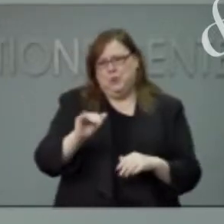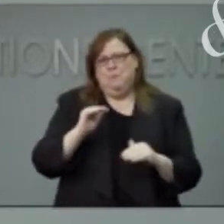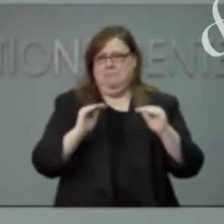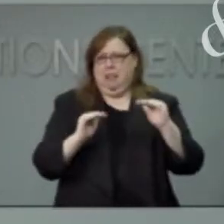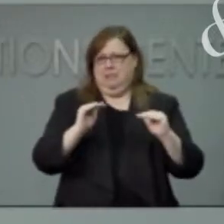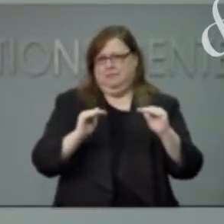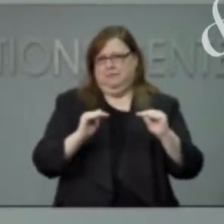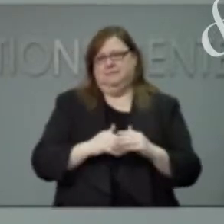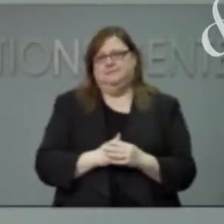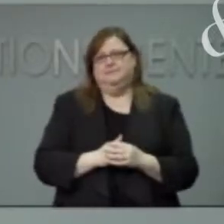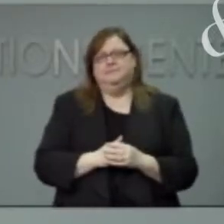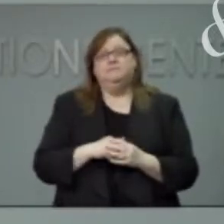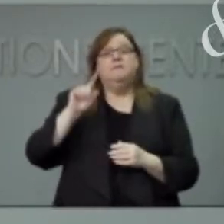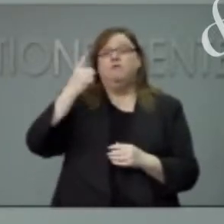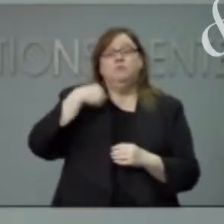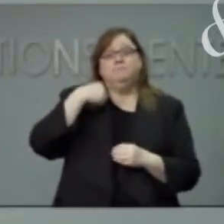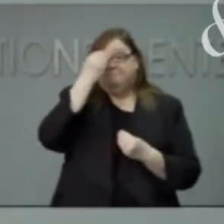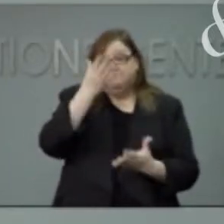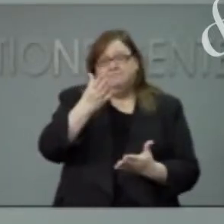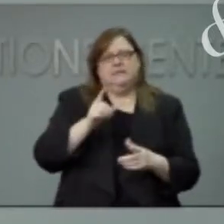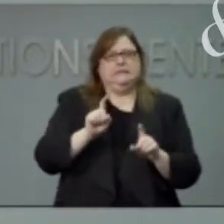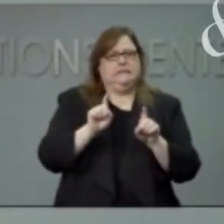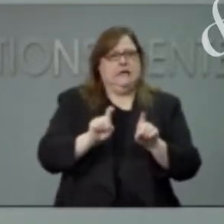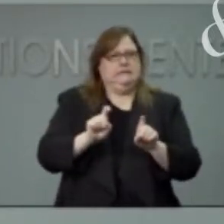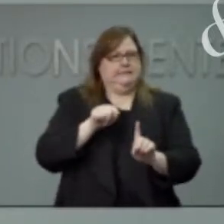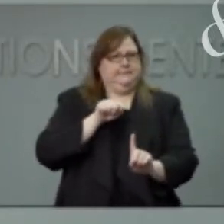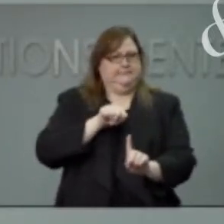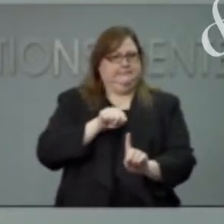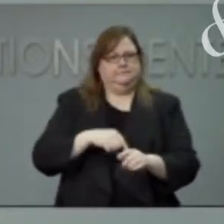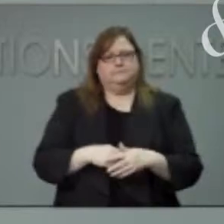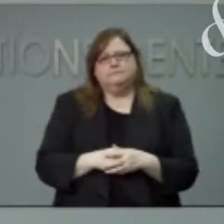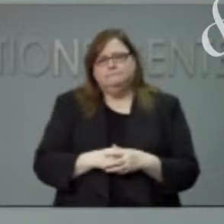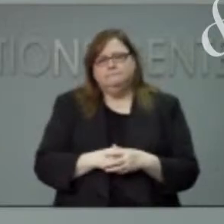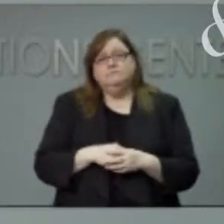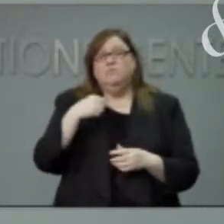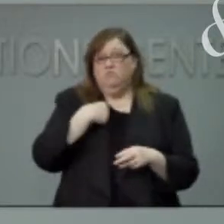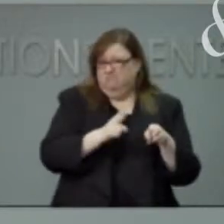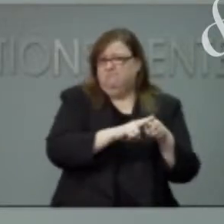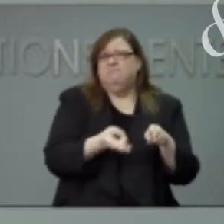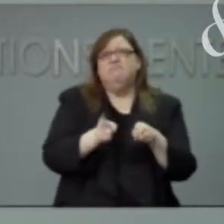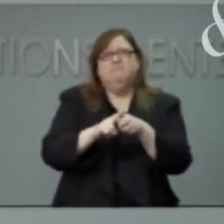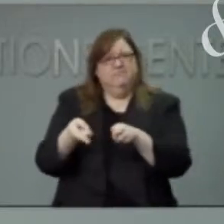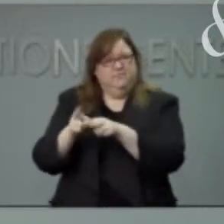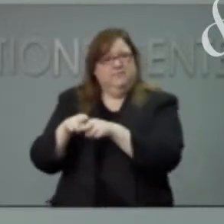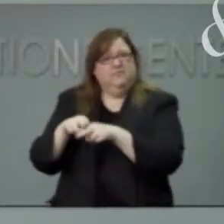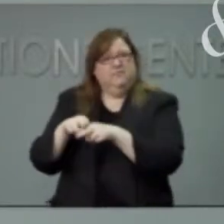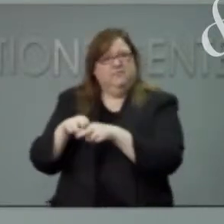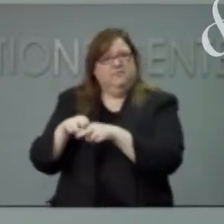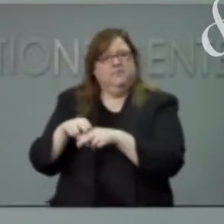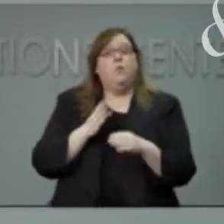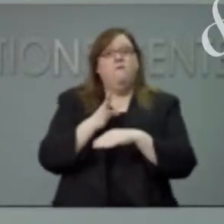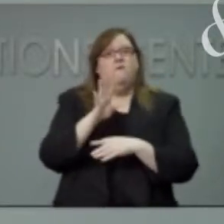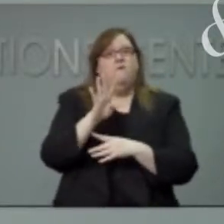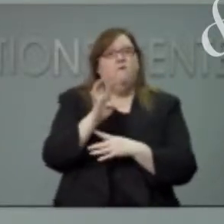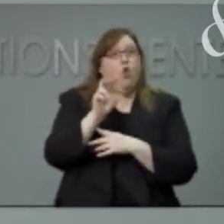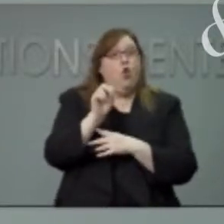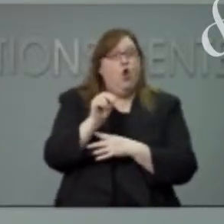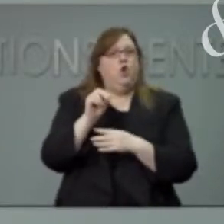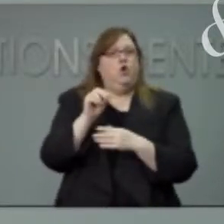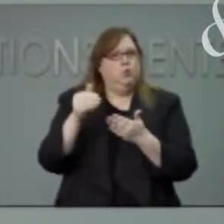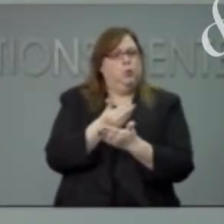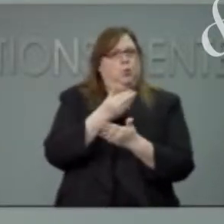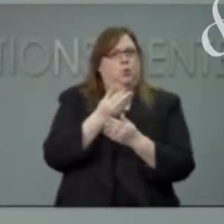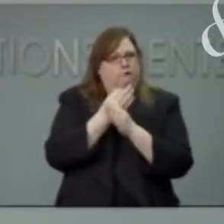testing efforts. First, we continue to ramp up testing around the state with more than 430 free testing